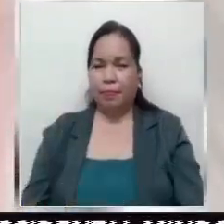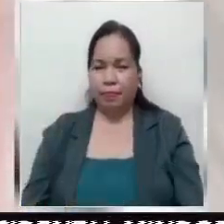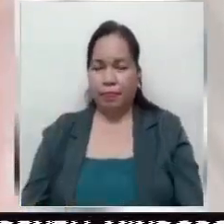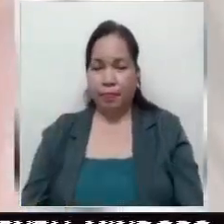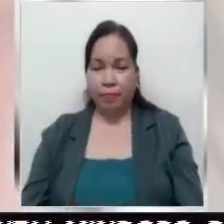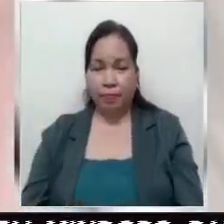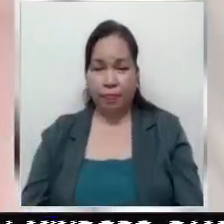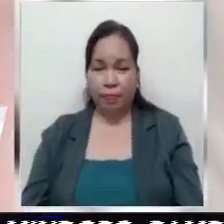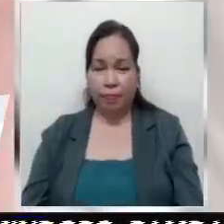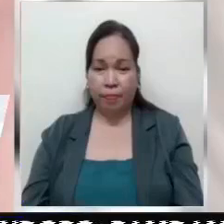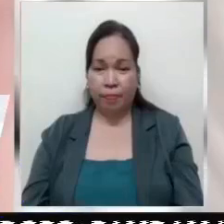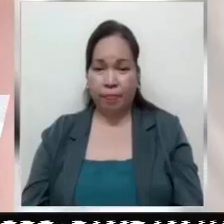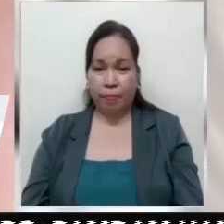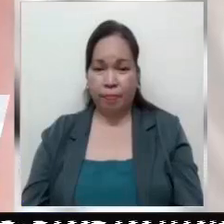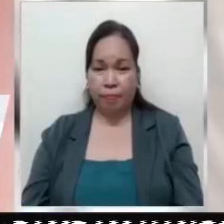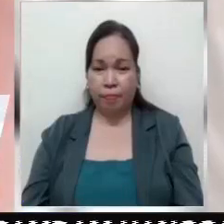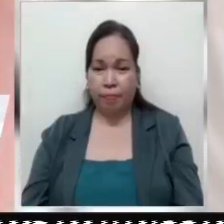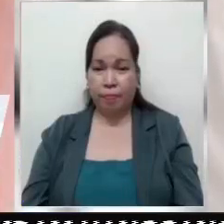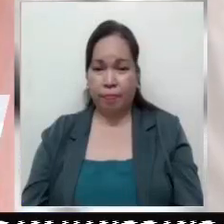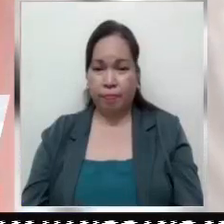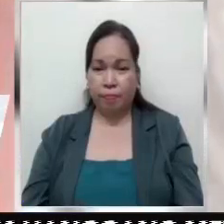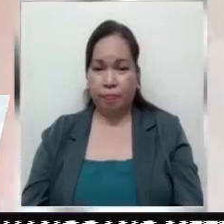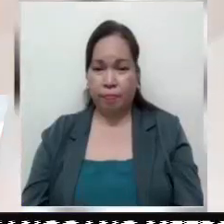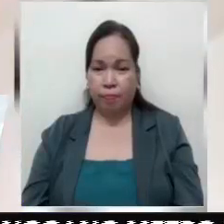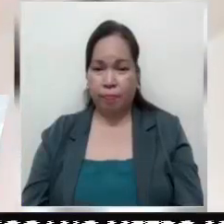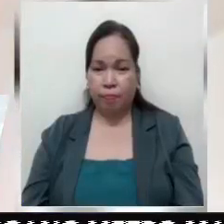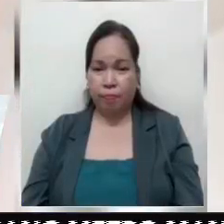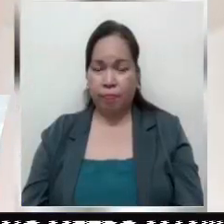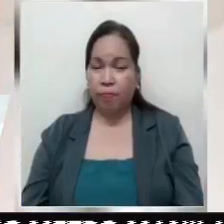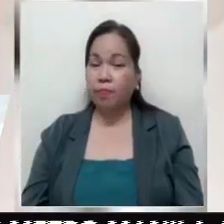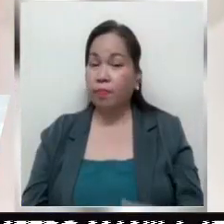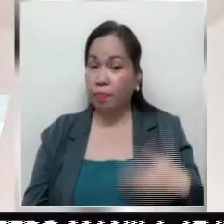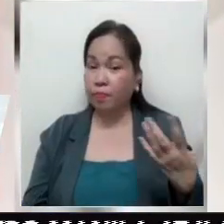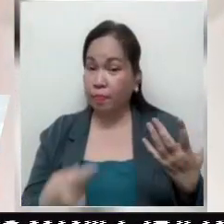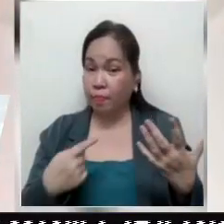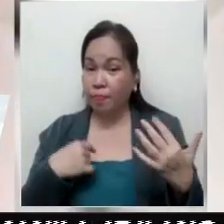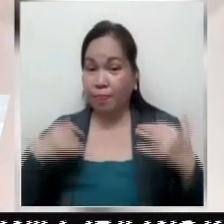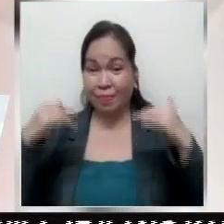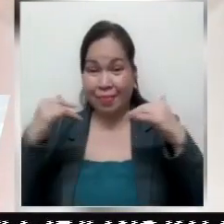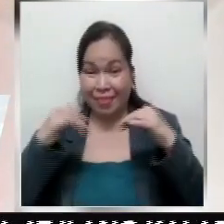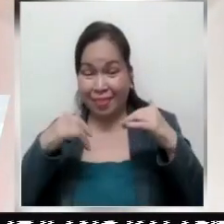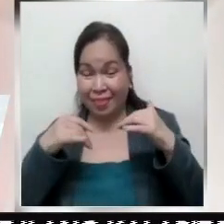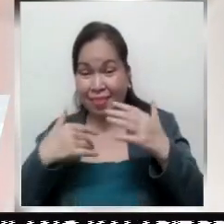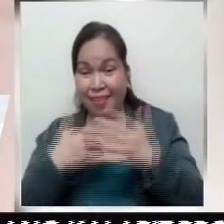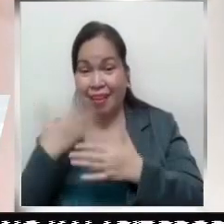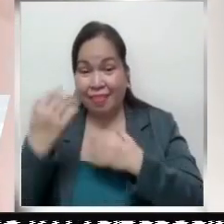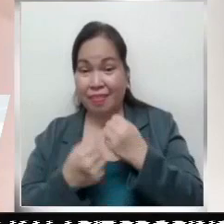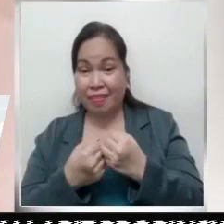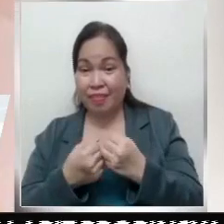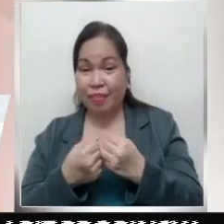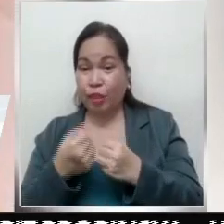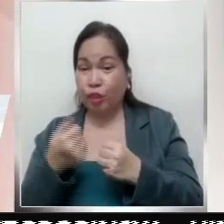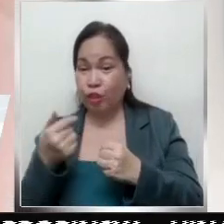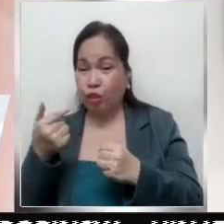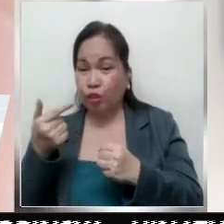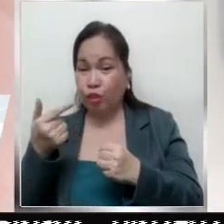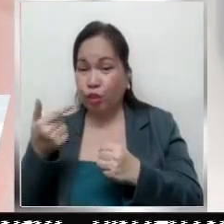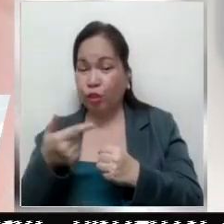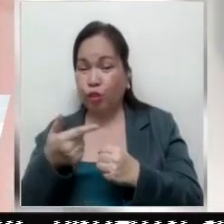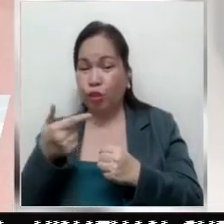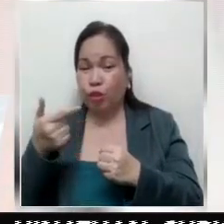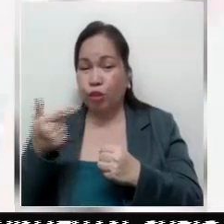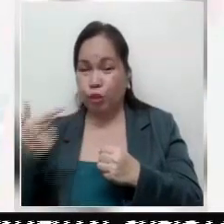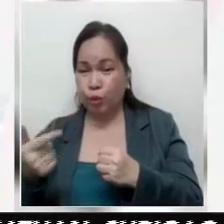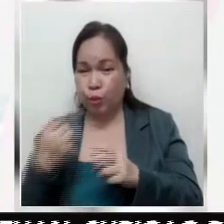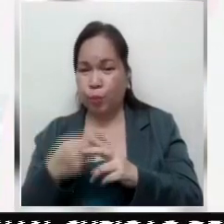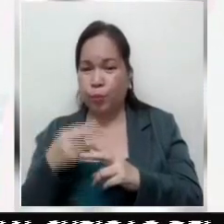Confess to you, my lovely lover. Dahil may fan meeting next year ang Girls' Generation member at Korean actress na si Yoona. Para